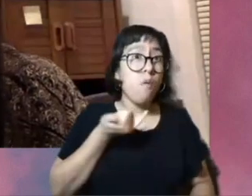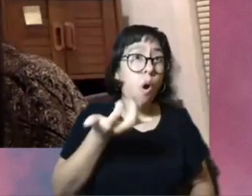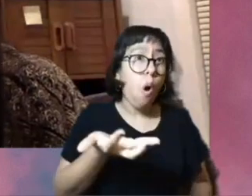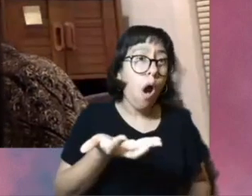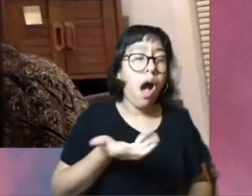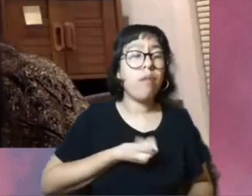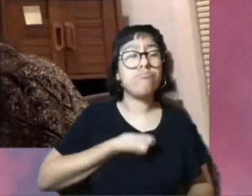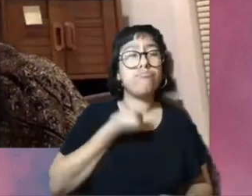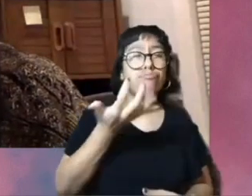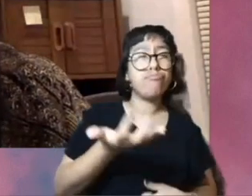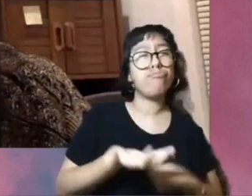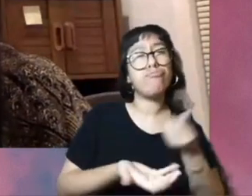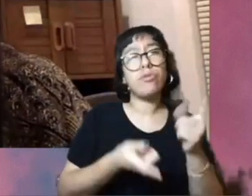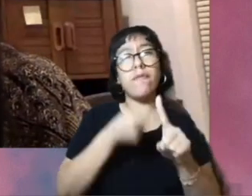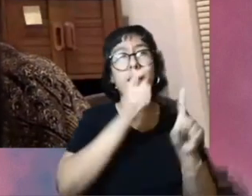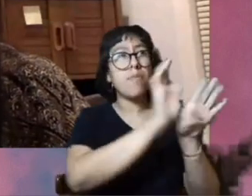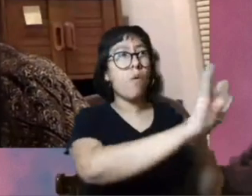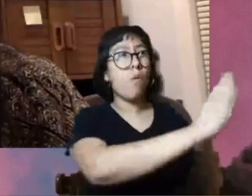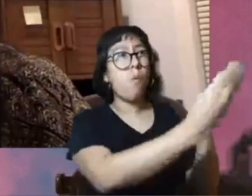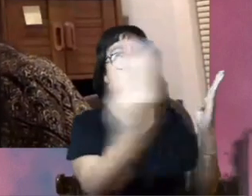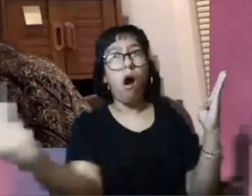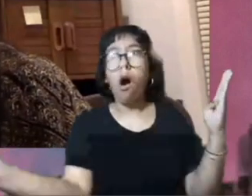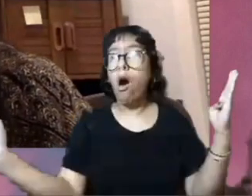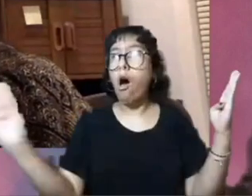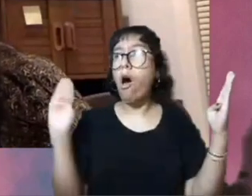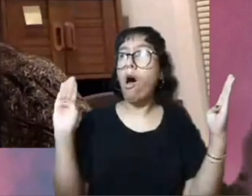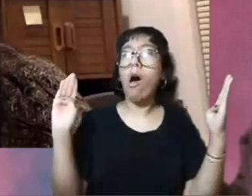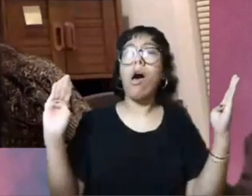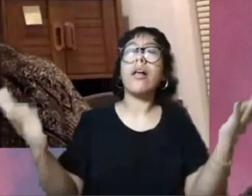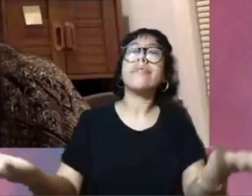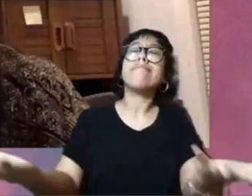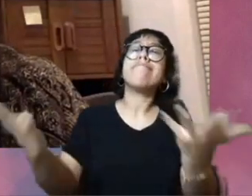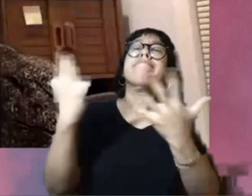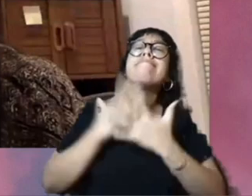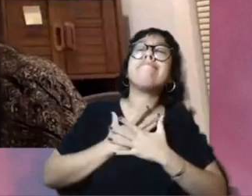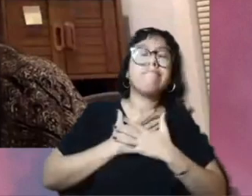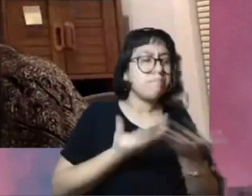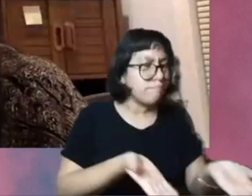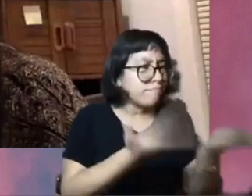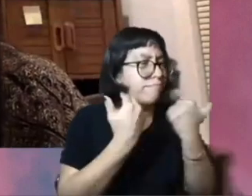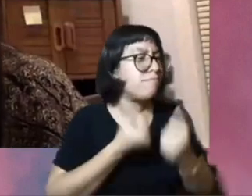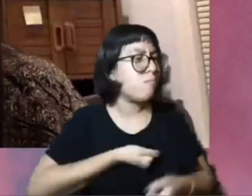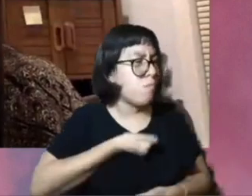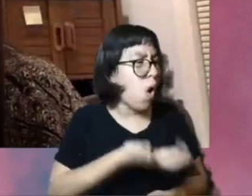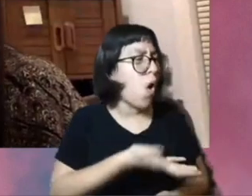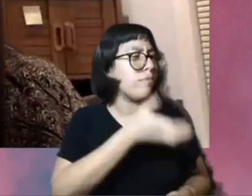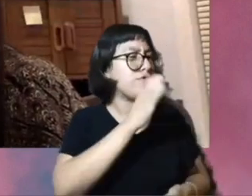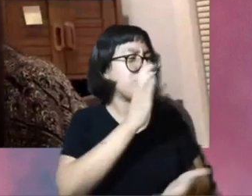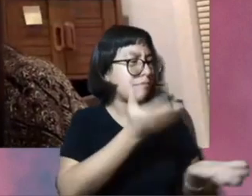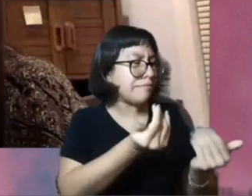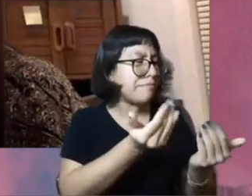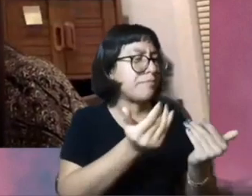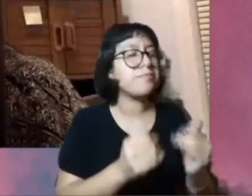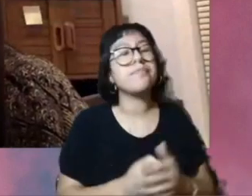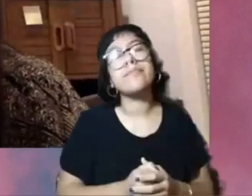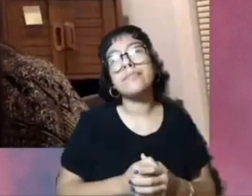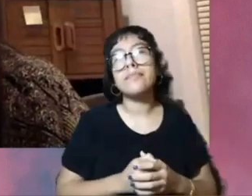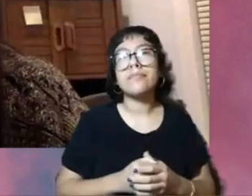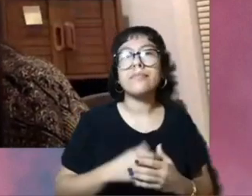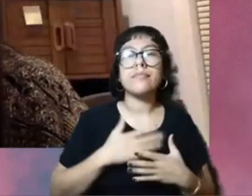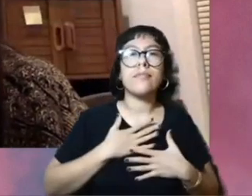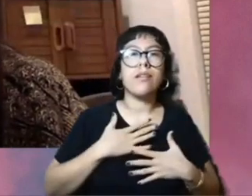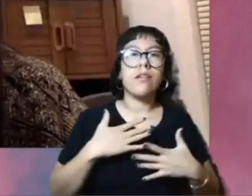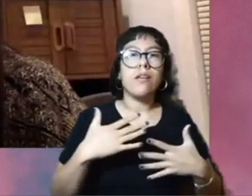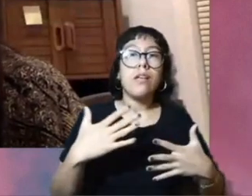from the baby blue walls to pool in her arms and tell her to drink. There is a soft rebirthing when